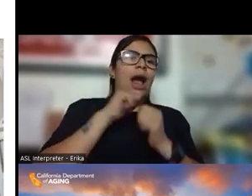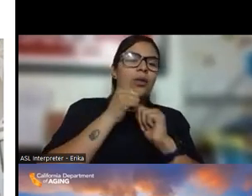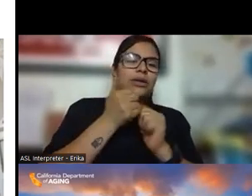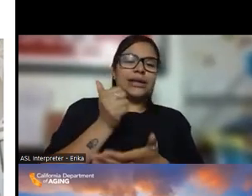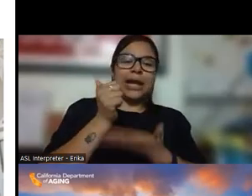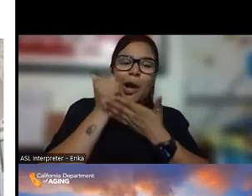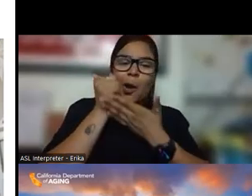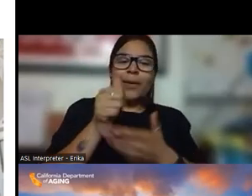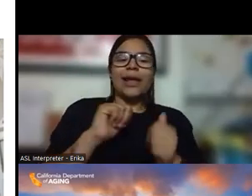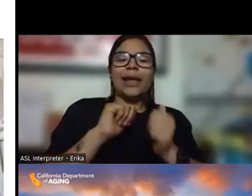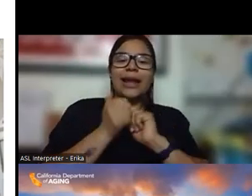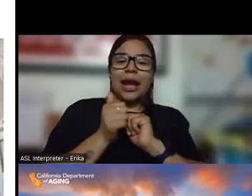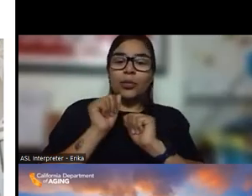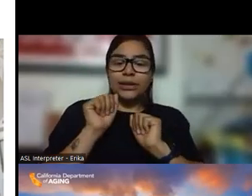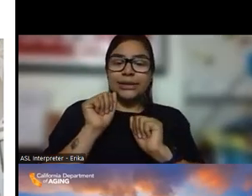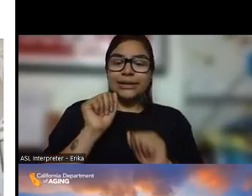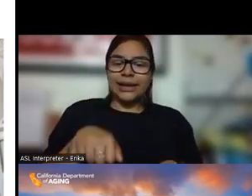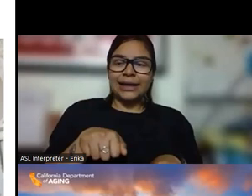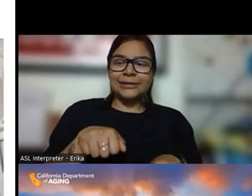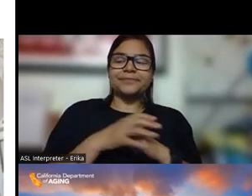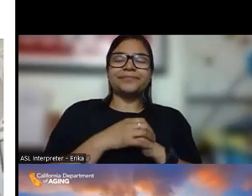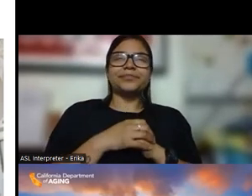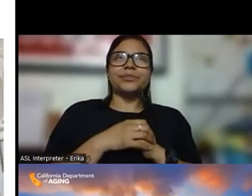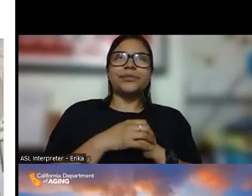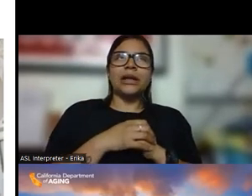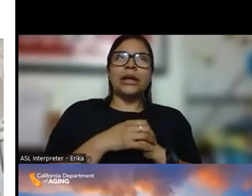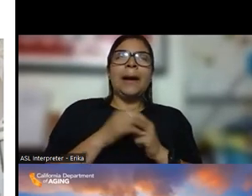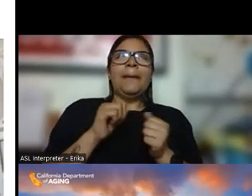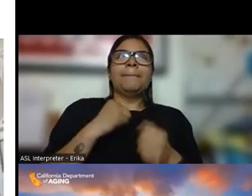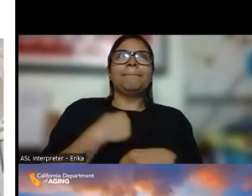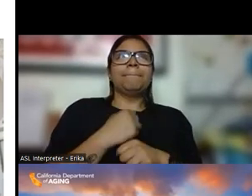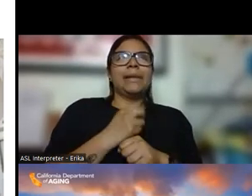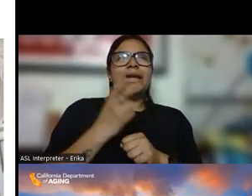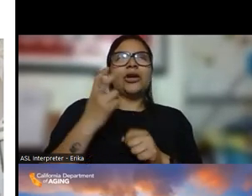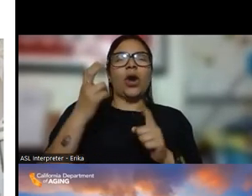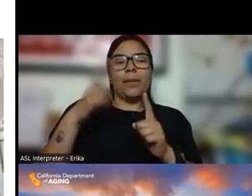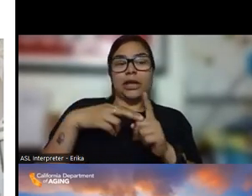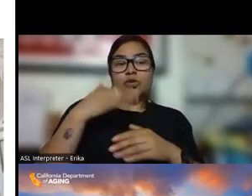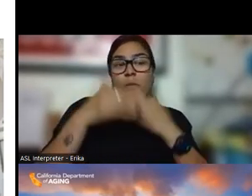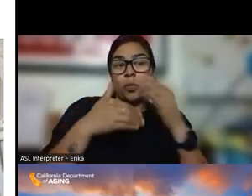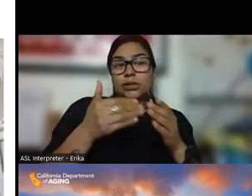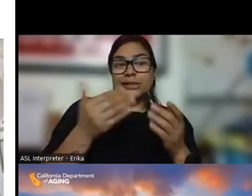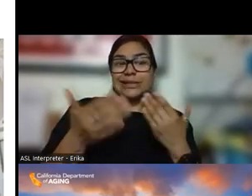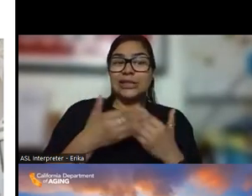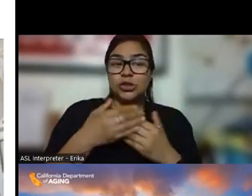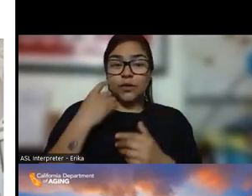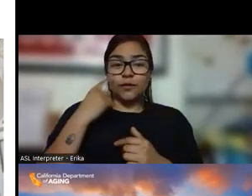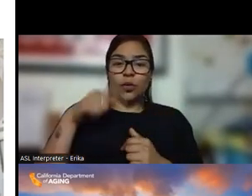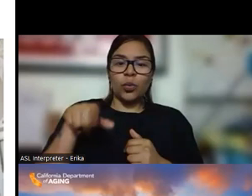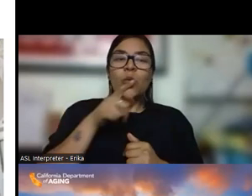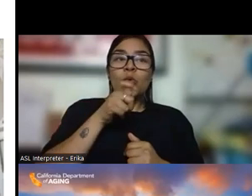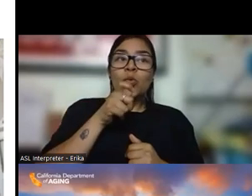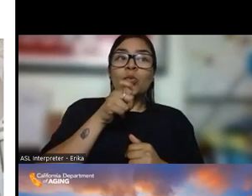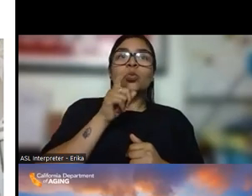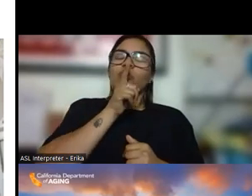could best embed equity into the program and how our application process could ensure that we were getting applicants who were really thinking